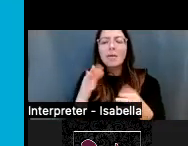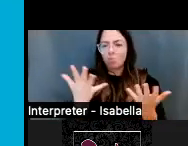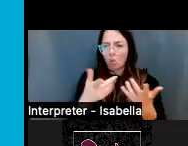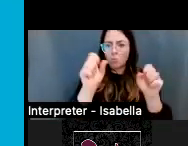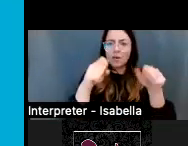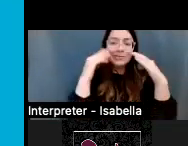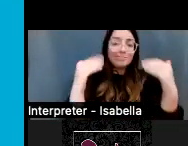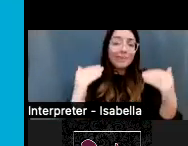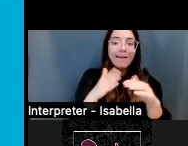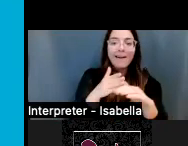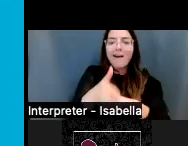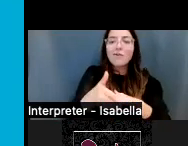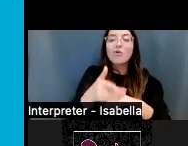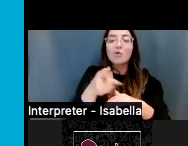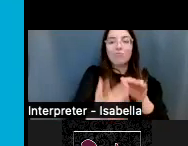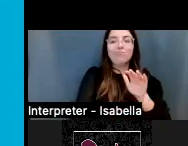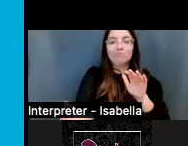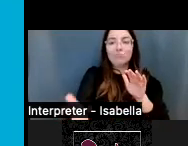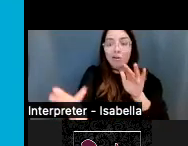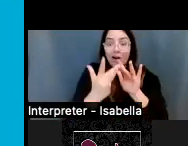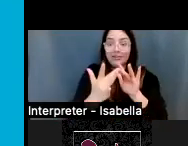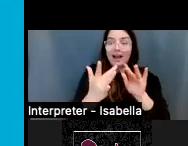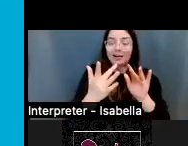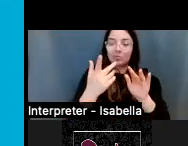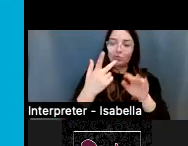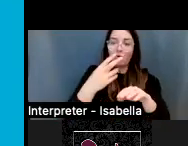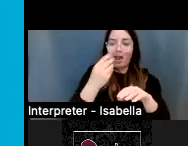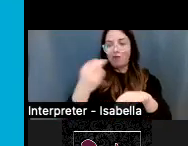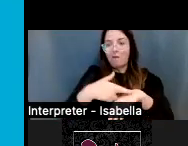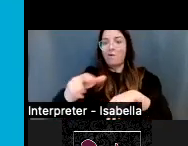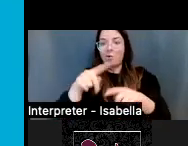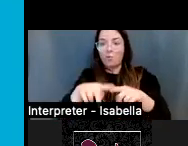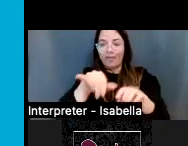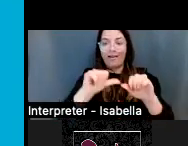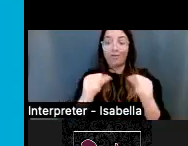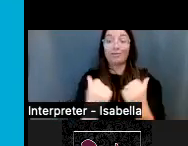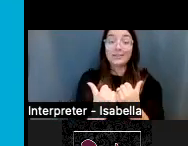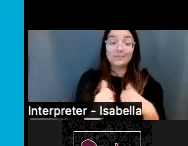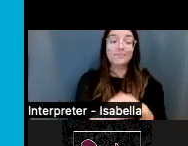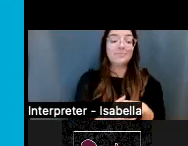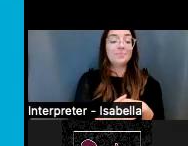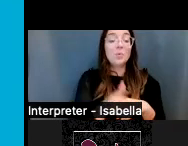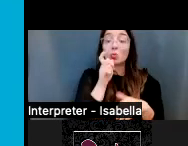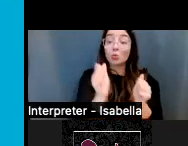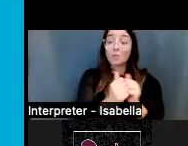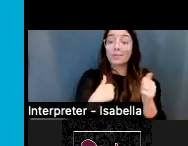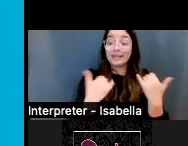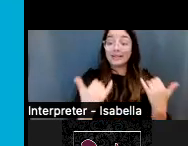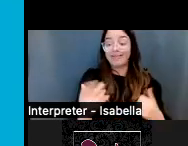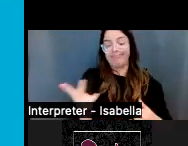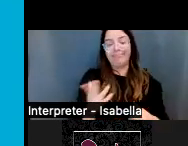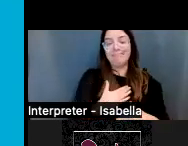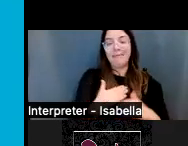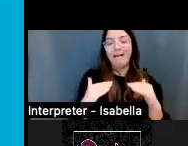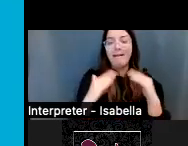expect after contacting and making a referral to this agency. So my colleagues Sarah, Emily, and I are really